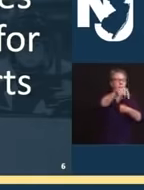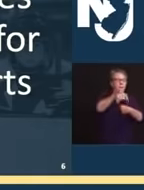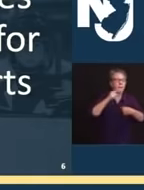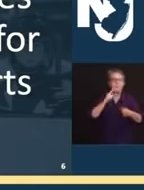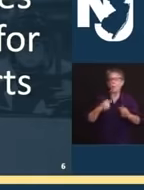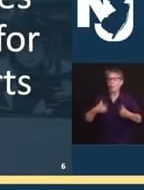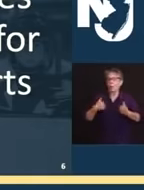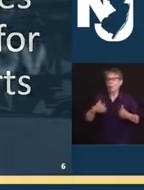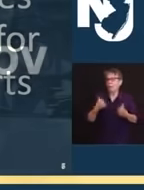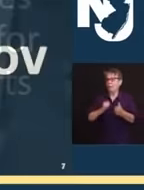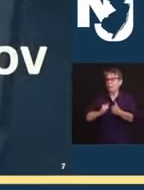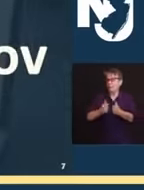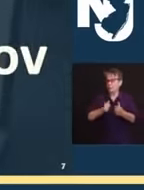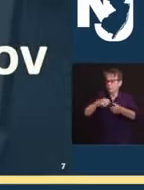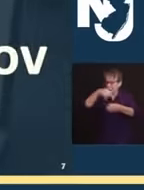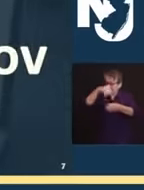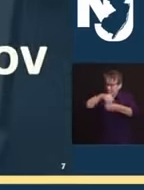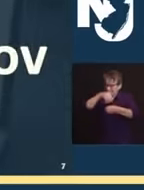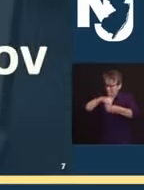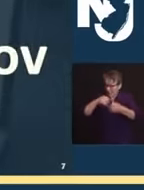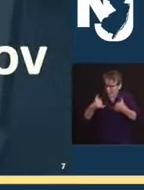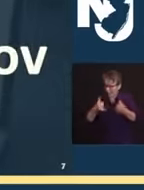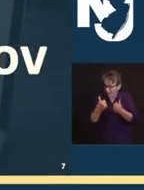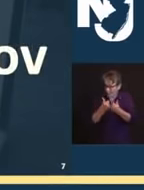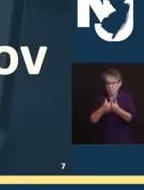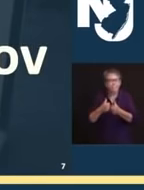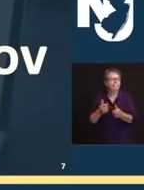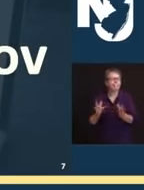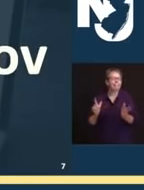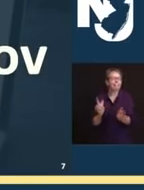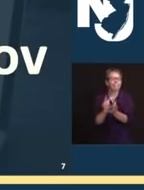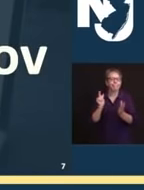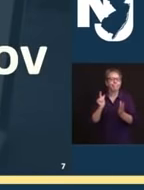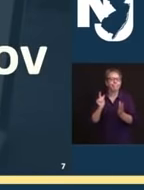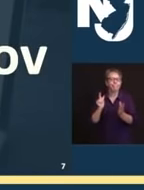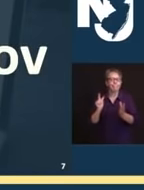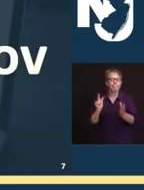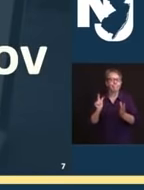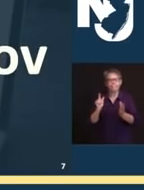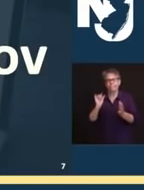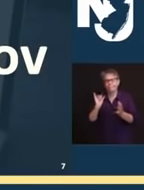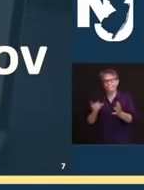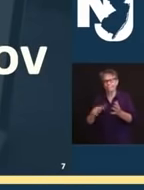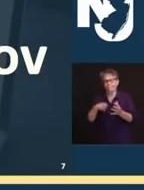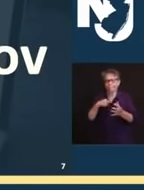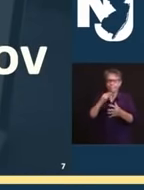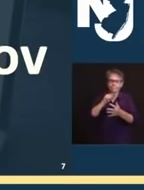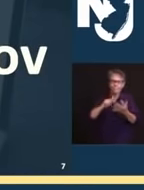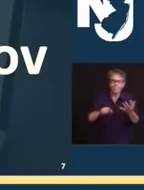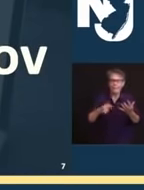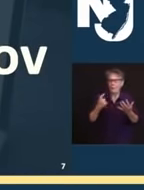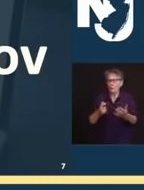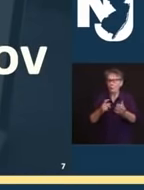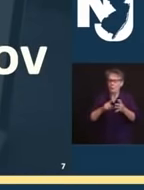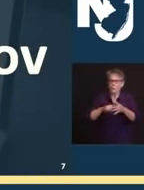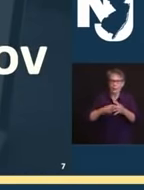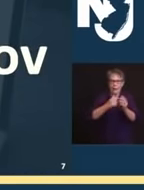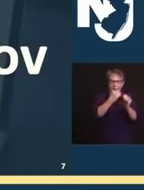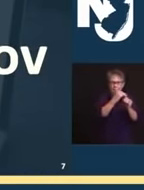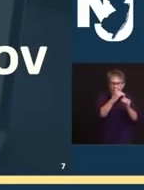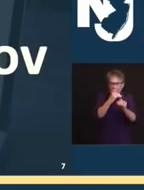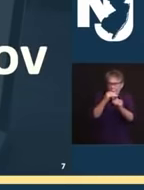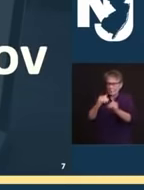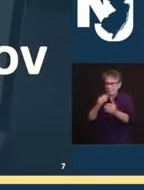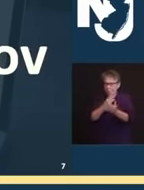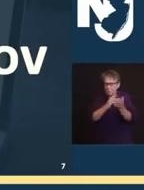virus. These are the measures we are taking now, and they do not preclude us from taking further action in